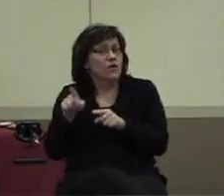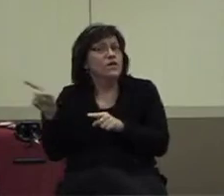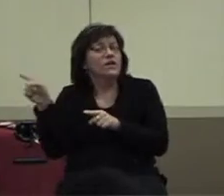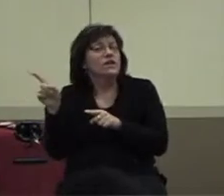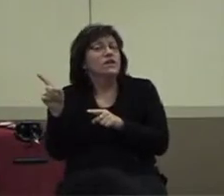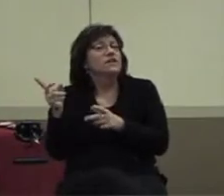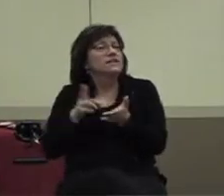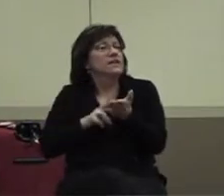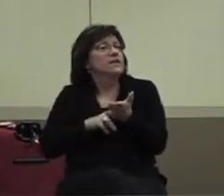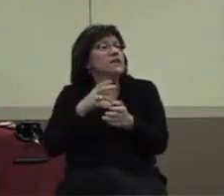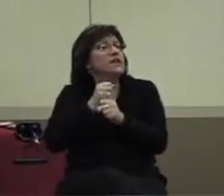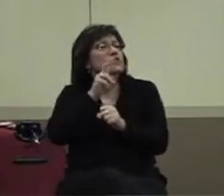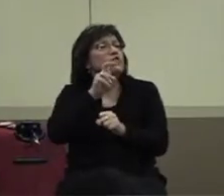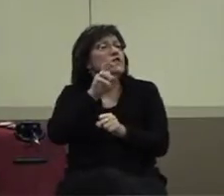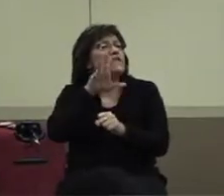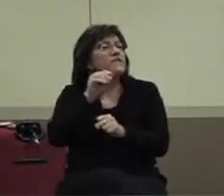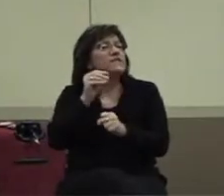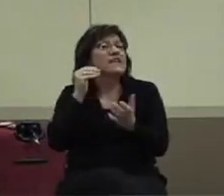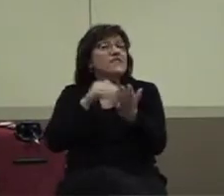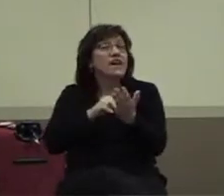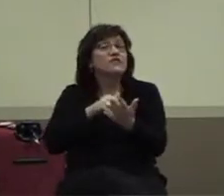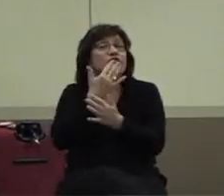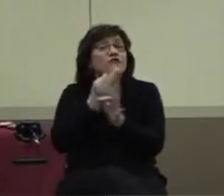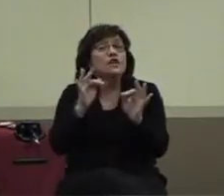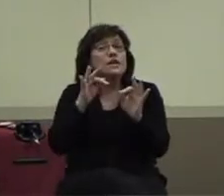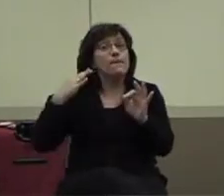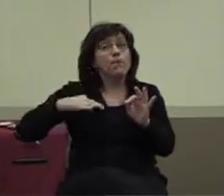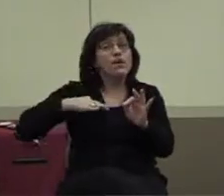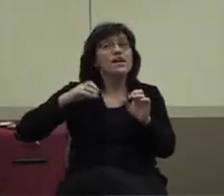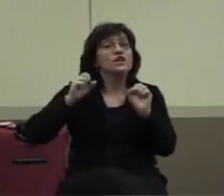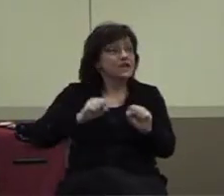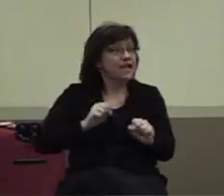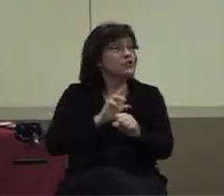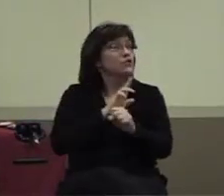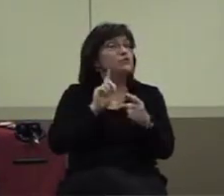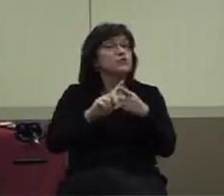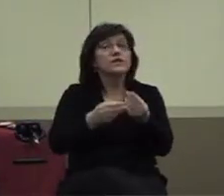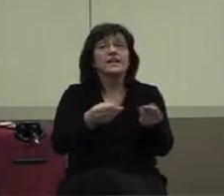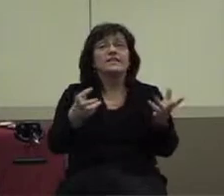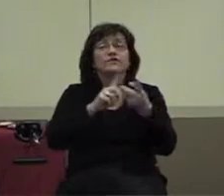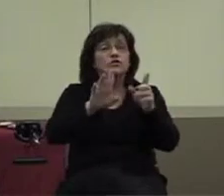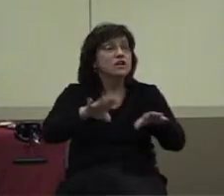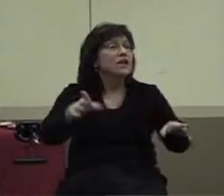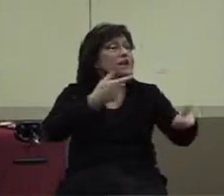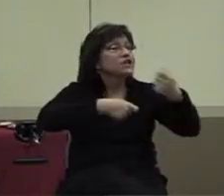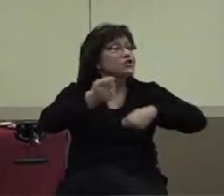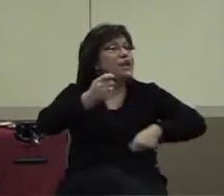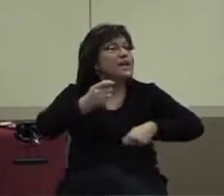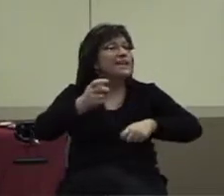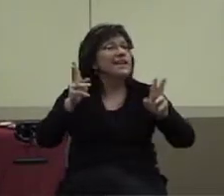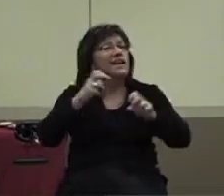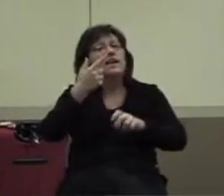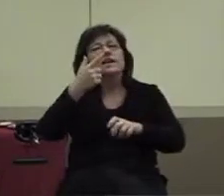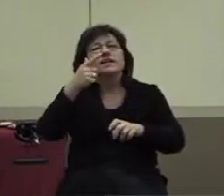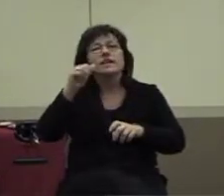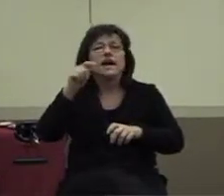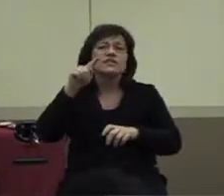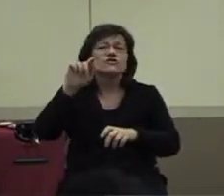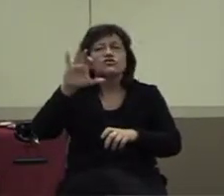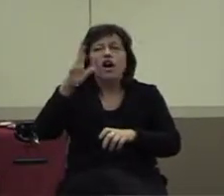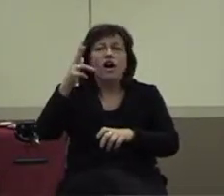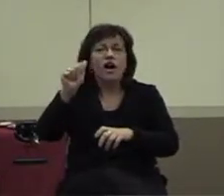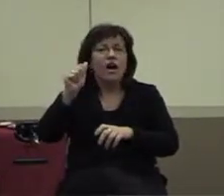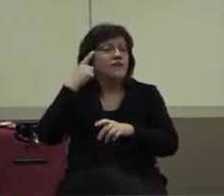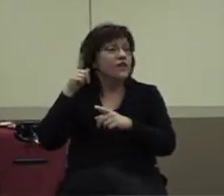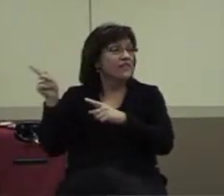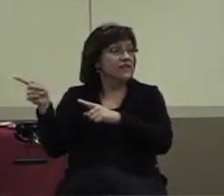free points that you can use to give to children, and they can trade in their gotchas for this, and they can go to this